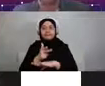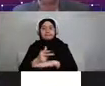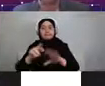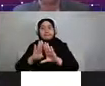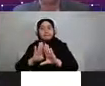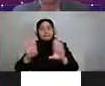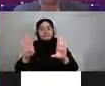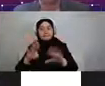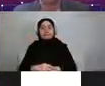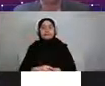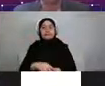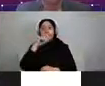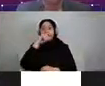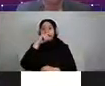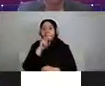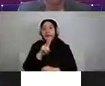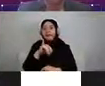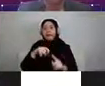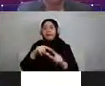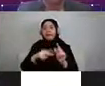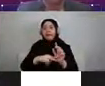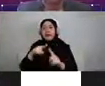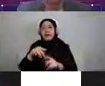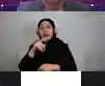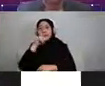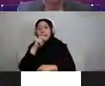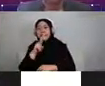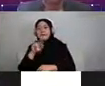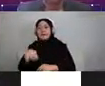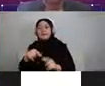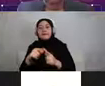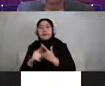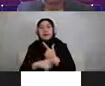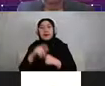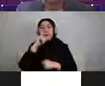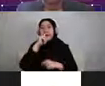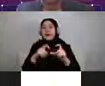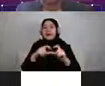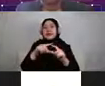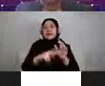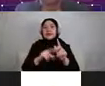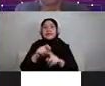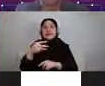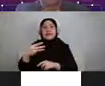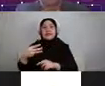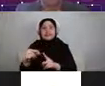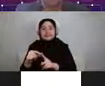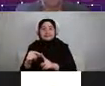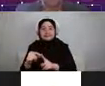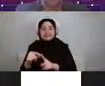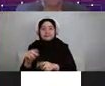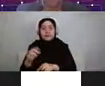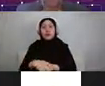to Mr. Fijay Kumar, and also Mr. Sandeep, to please be present to be able to answer the questions from